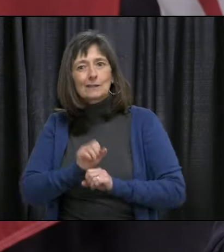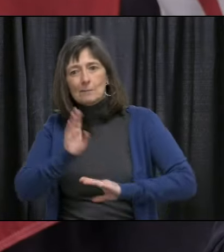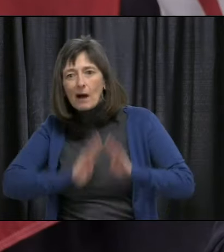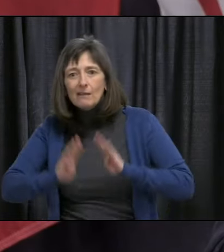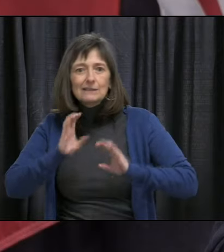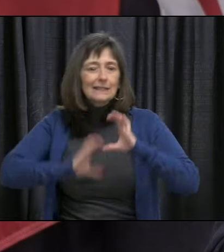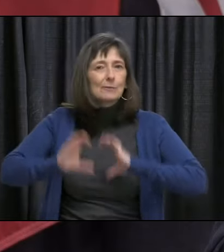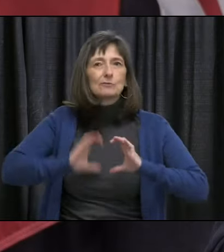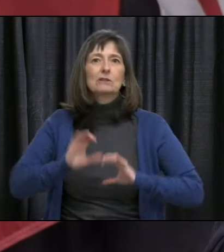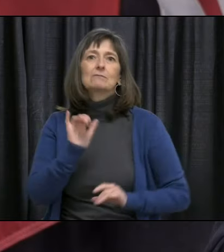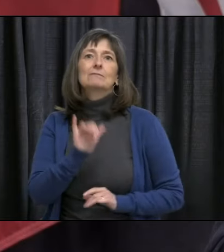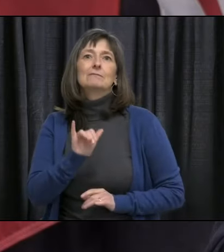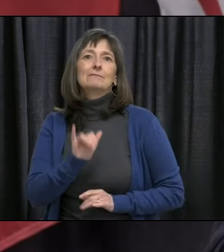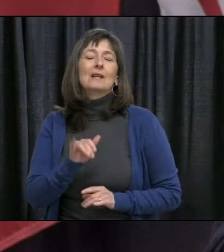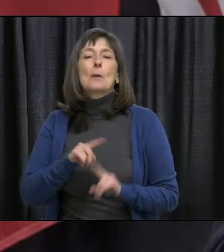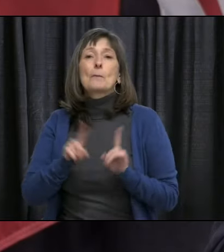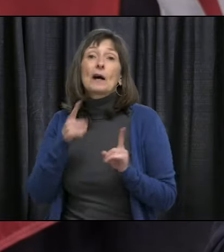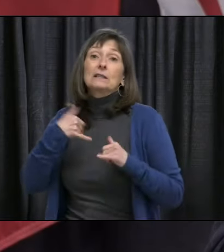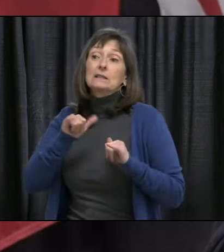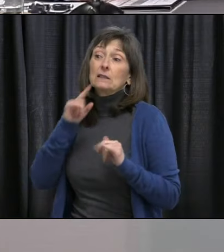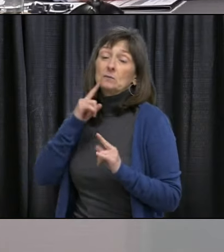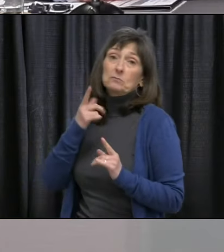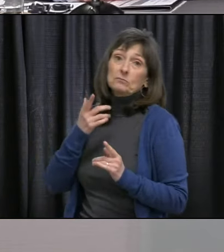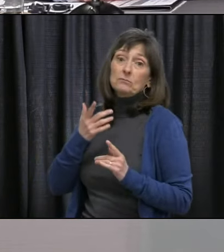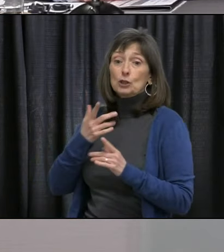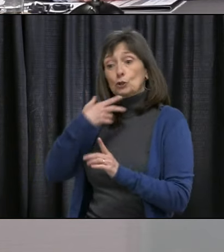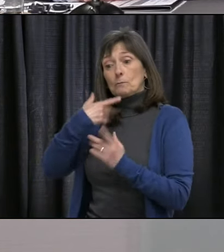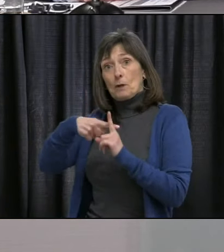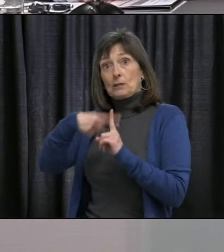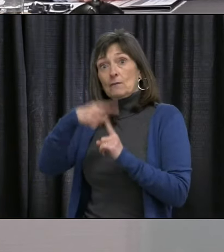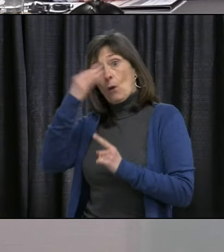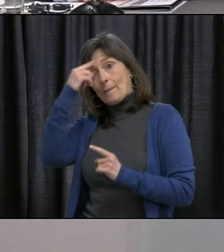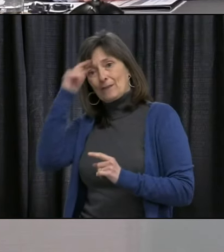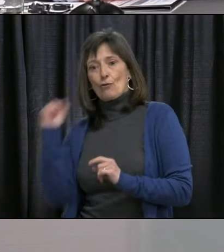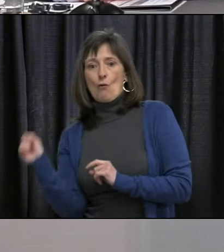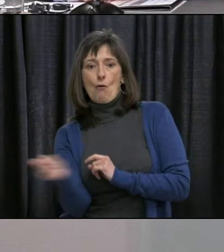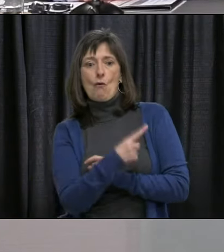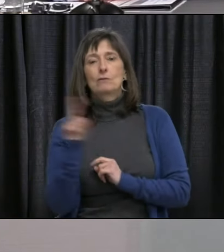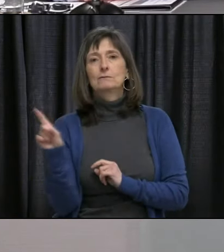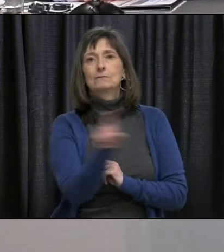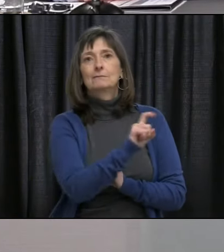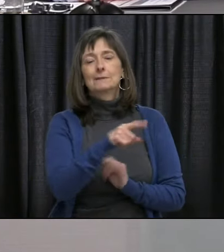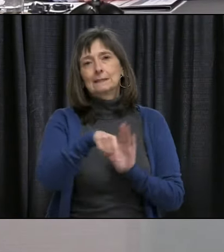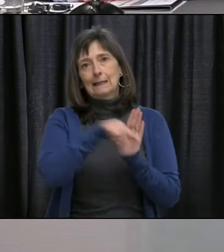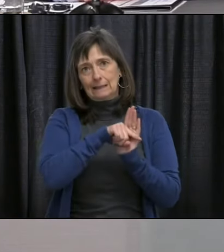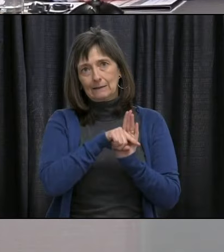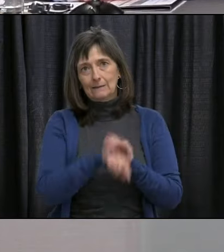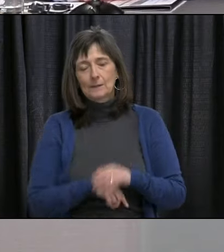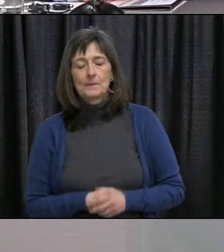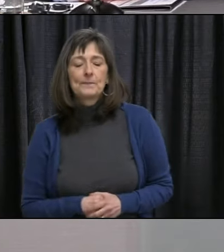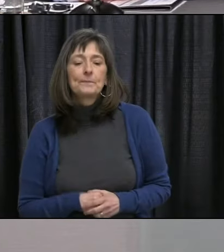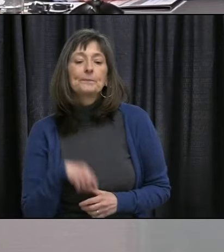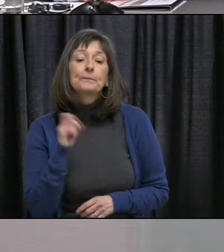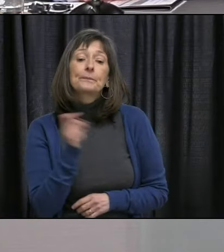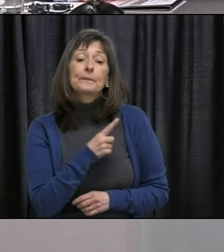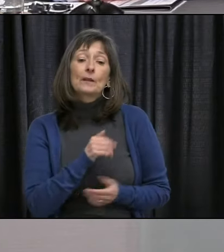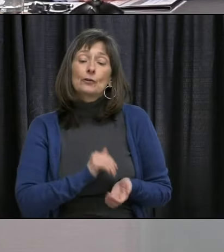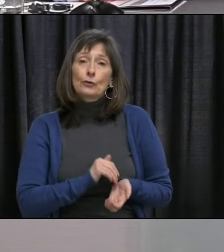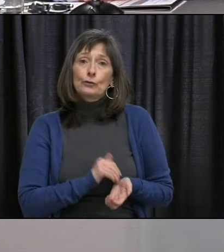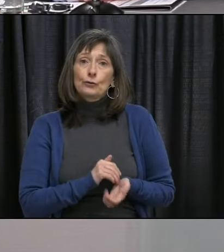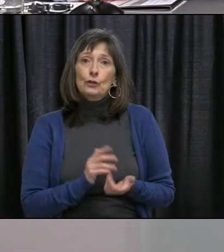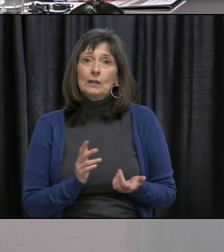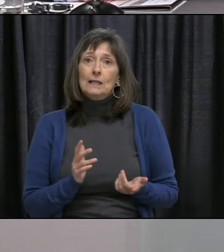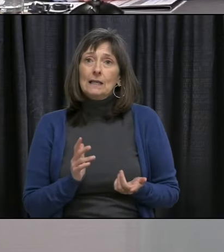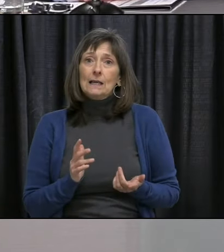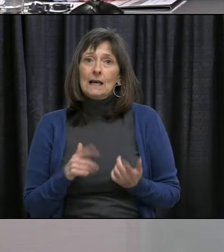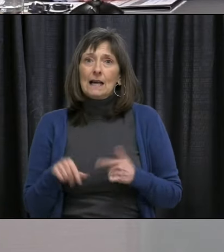that were impacted. Thank you. And Dr. Fitzgerald, I'm wondering if you can speak, knowing that I'm going to call